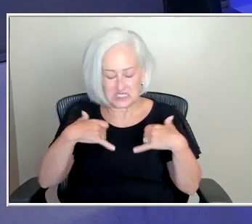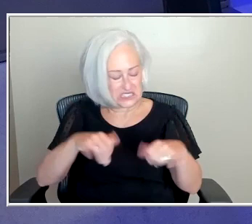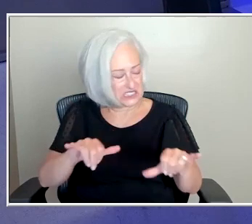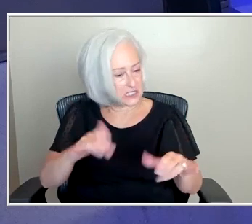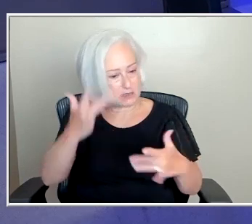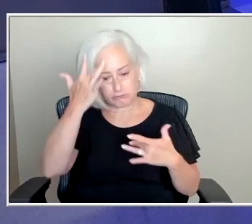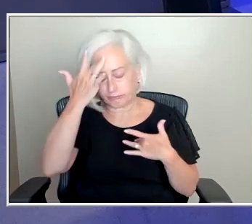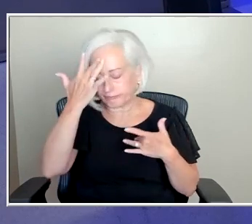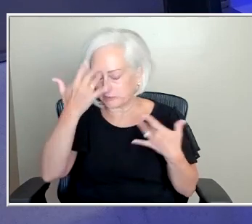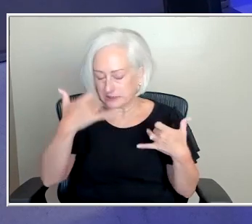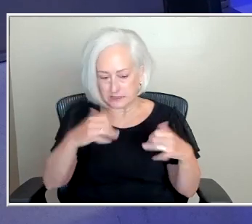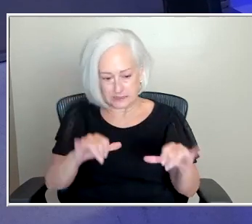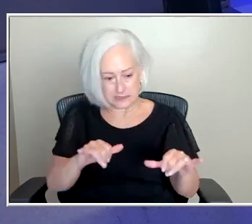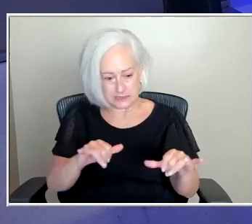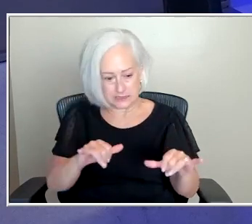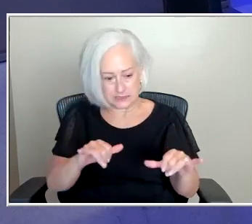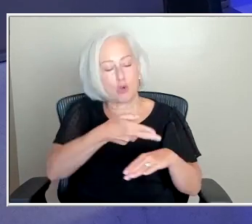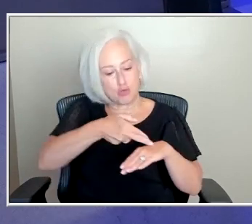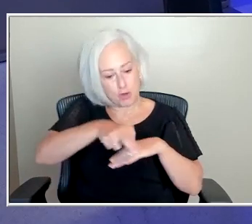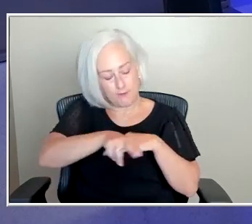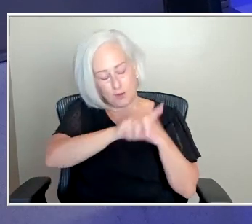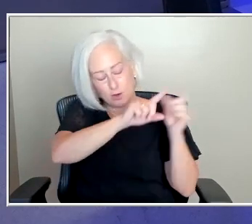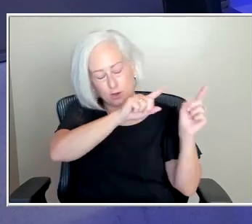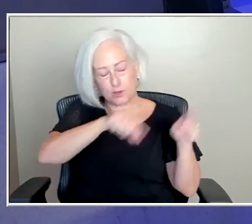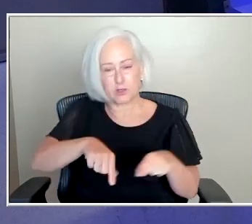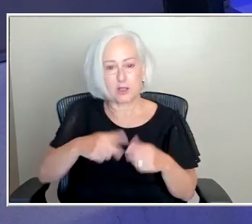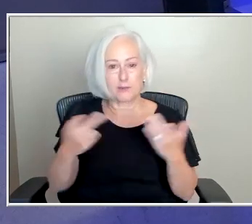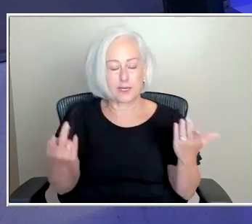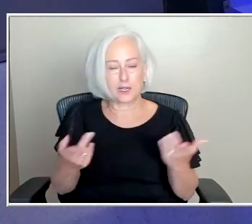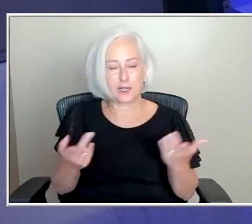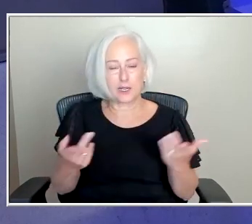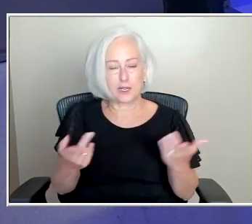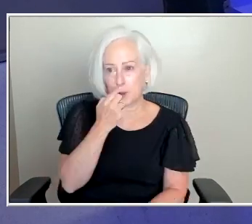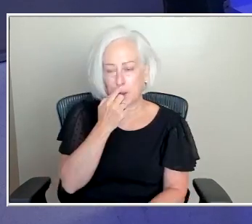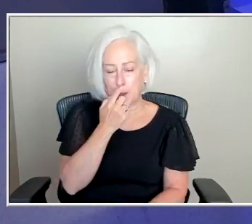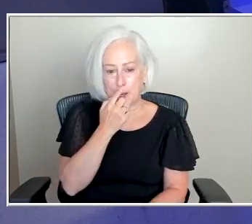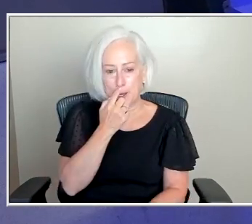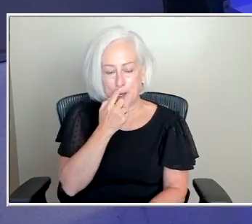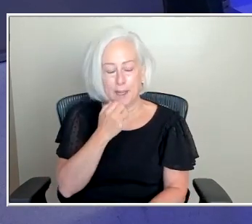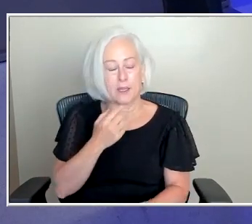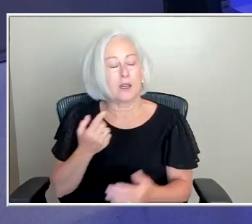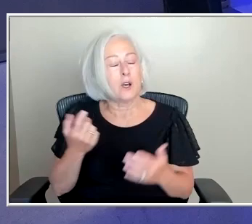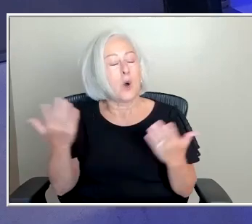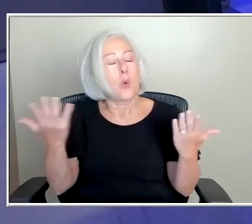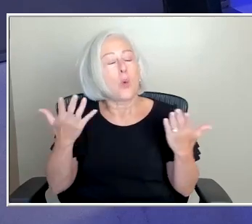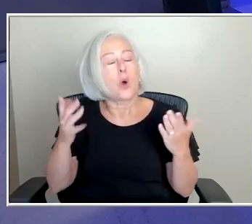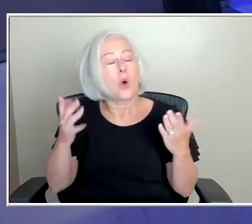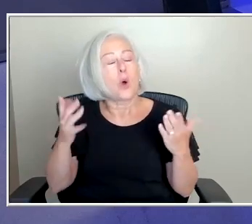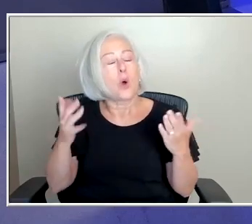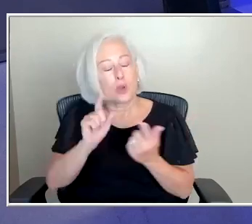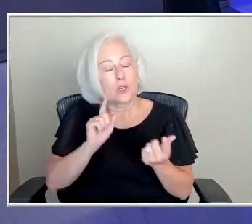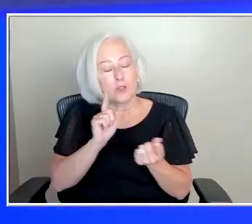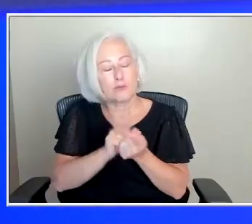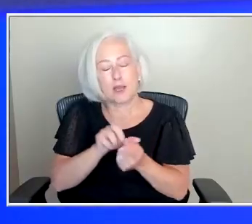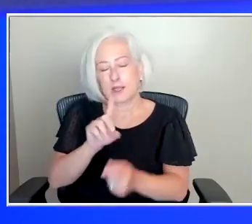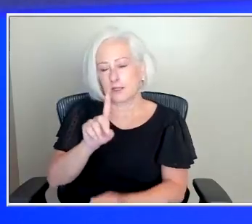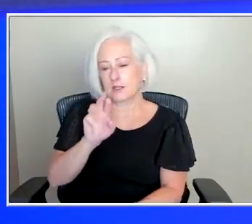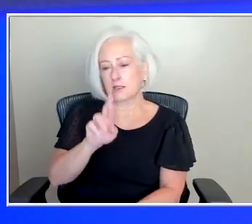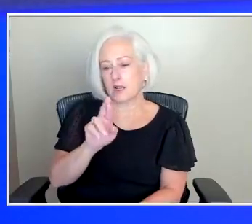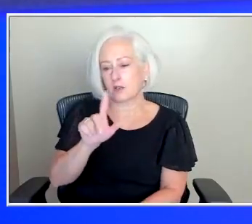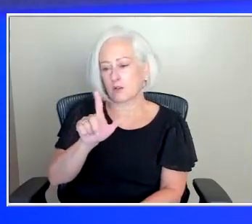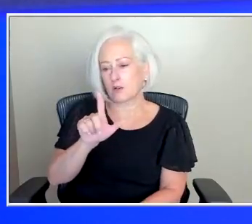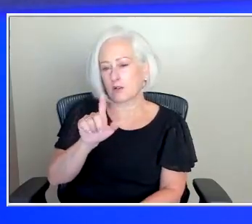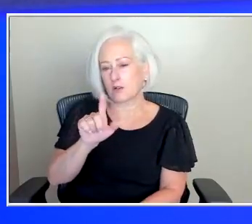it like when you first met Dr. Lutfi and the rest of the team? Tell us kind of how you guys tackled this head on.